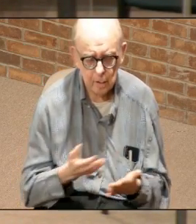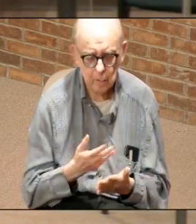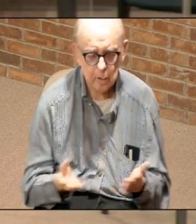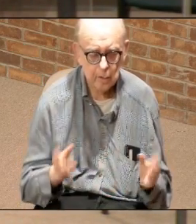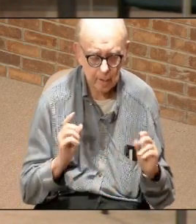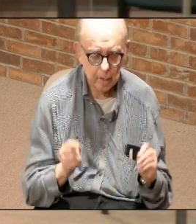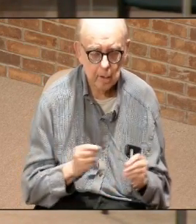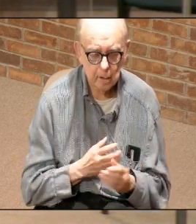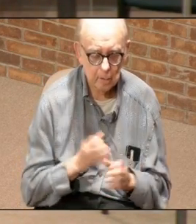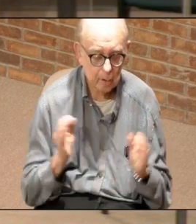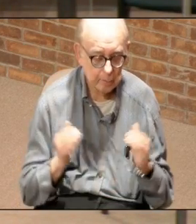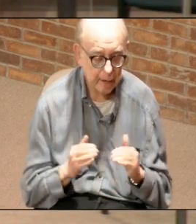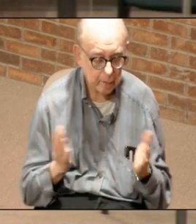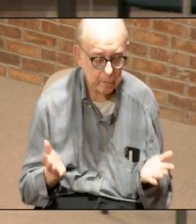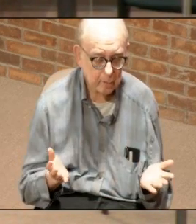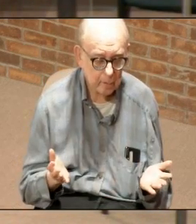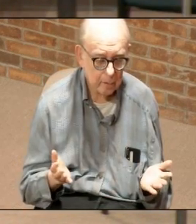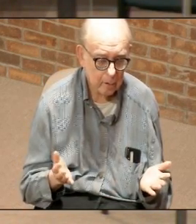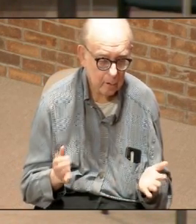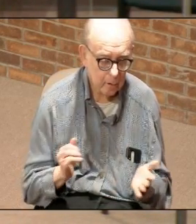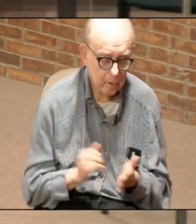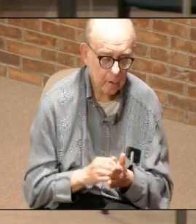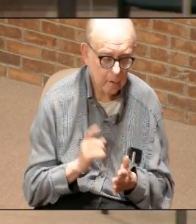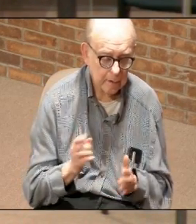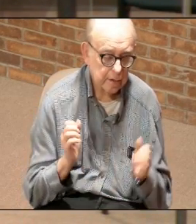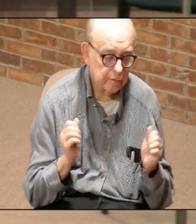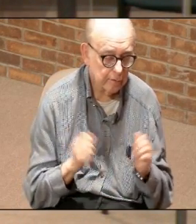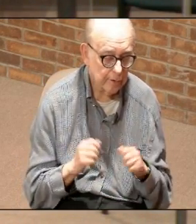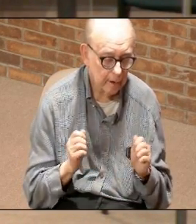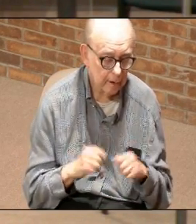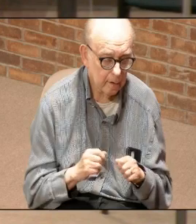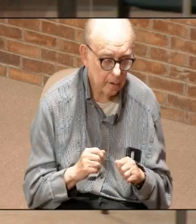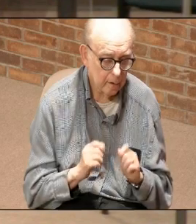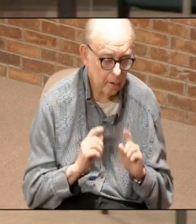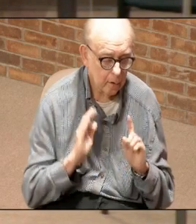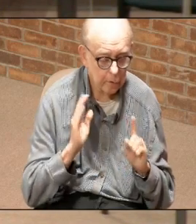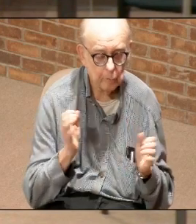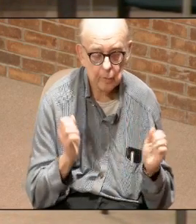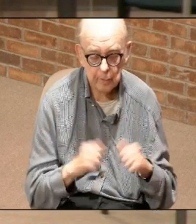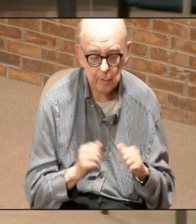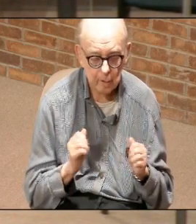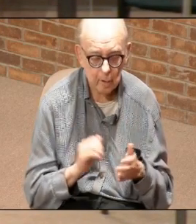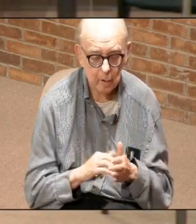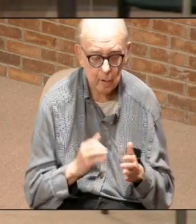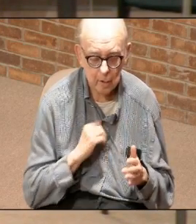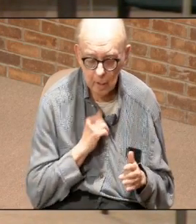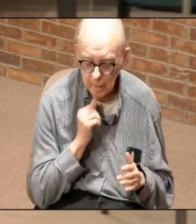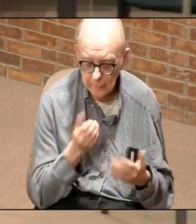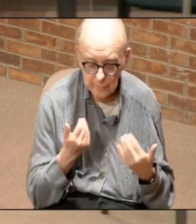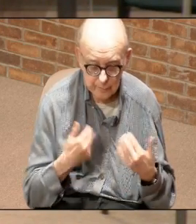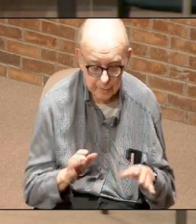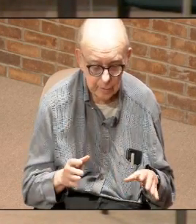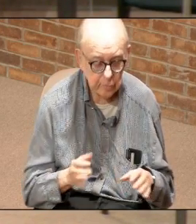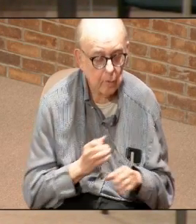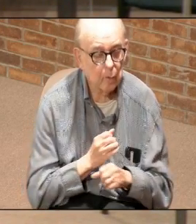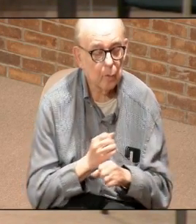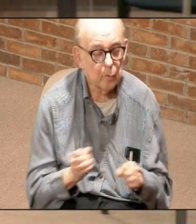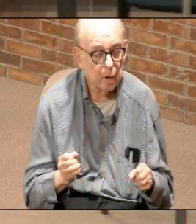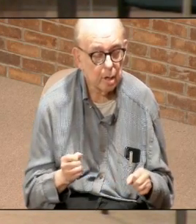is not one battle that you're fighting or going to fight that has not already been